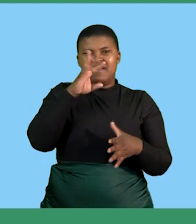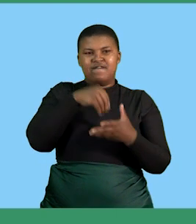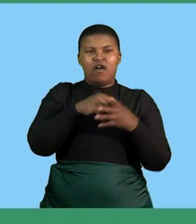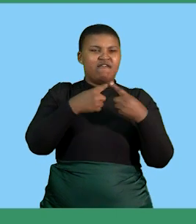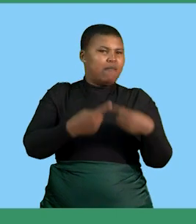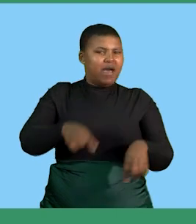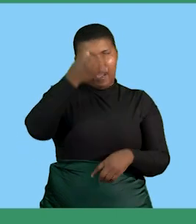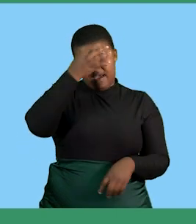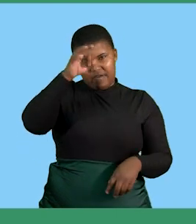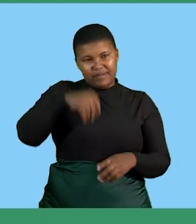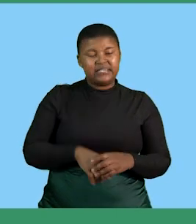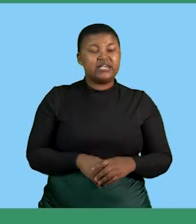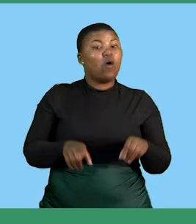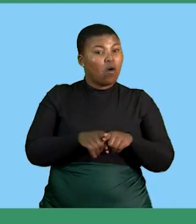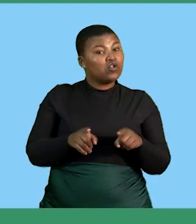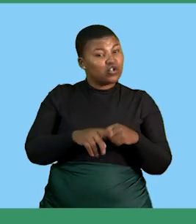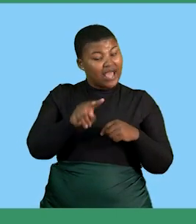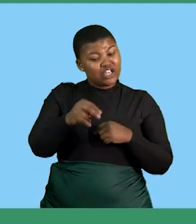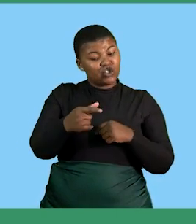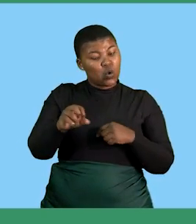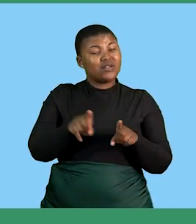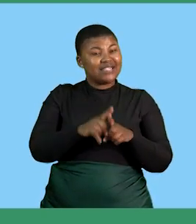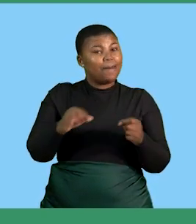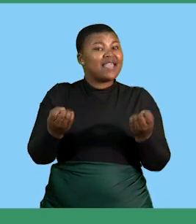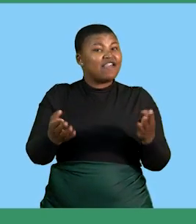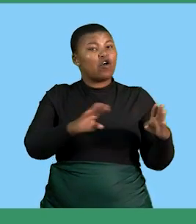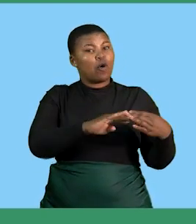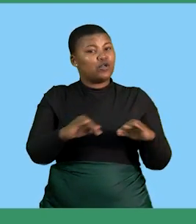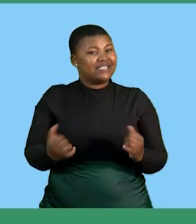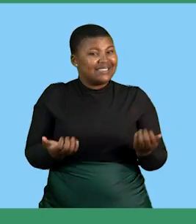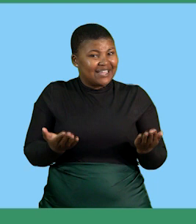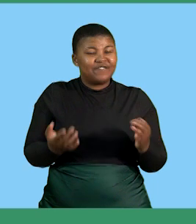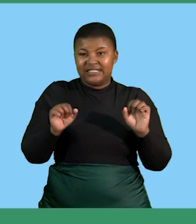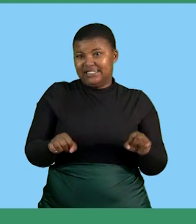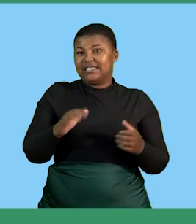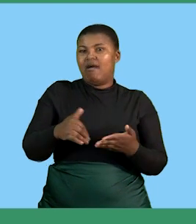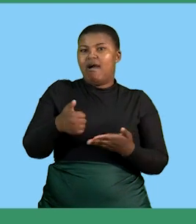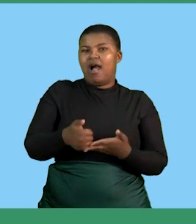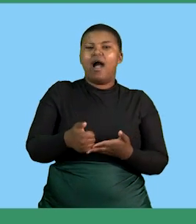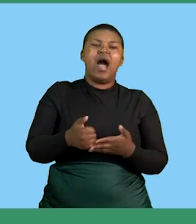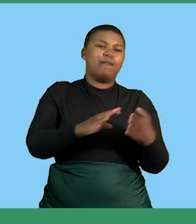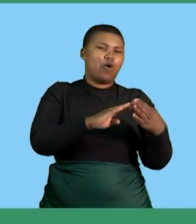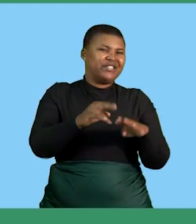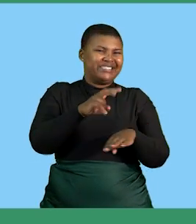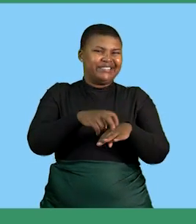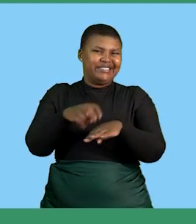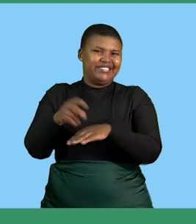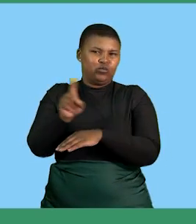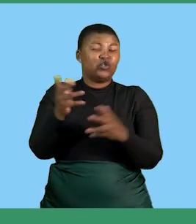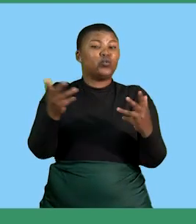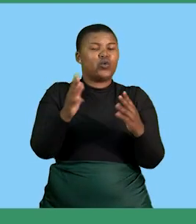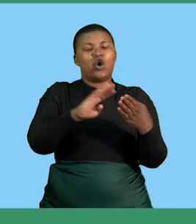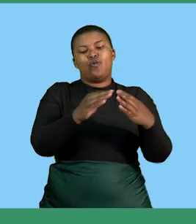also provide essential services to help with certain needs in